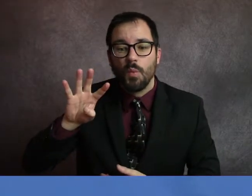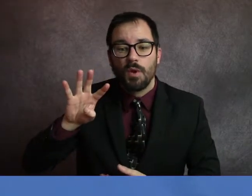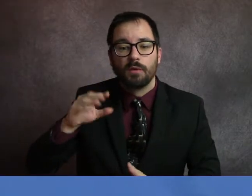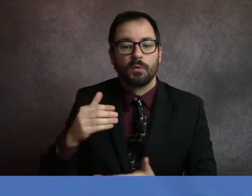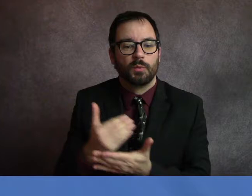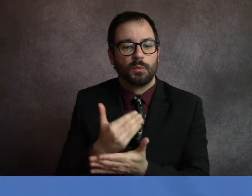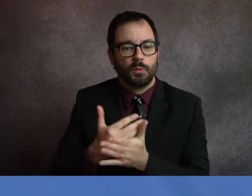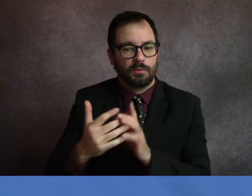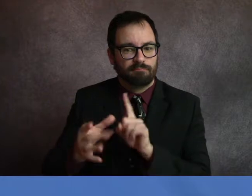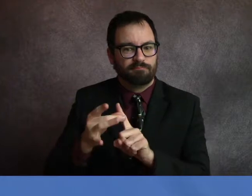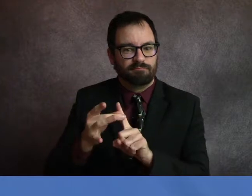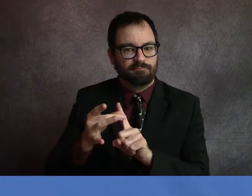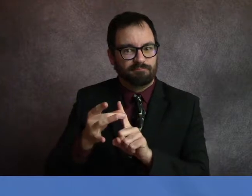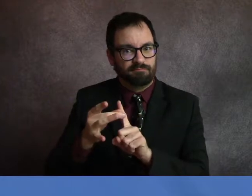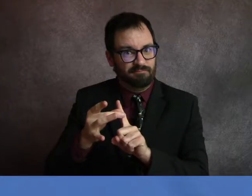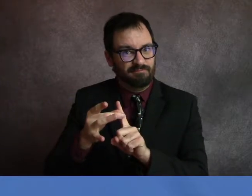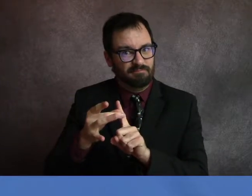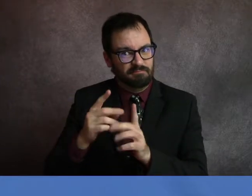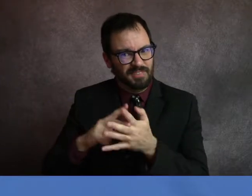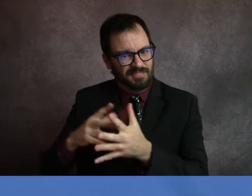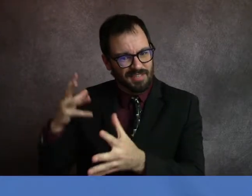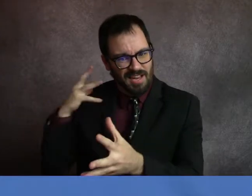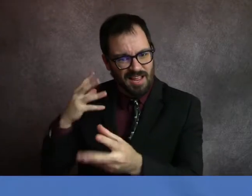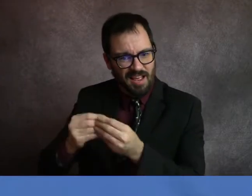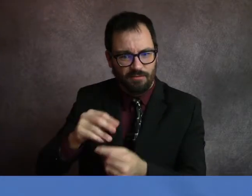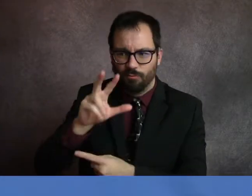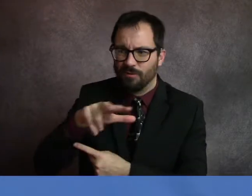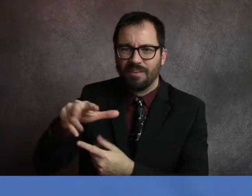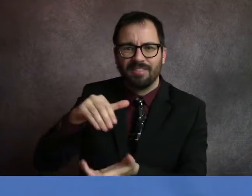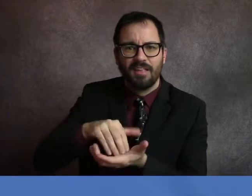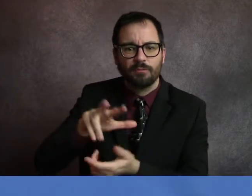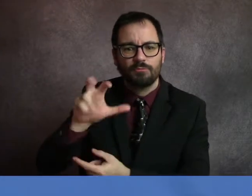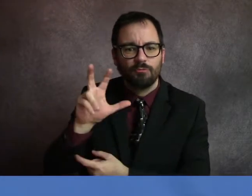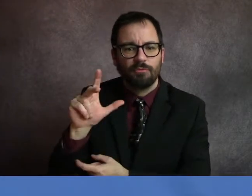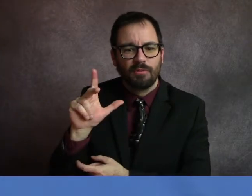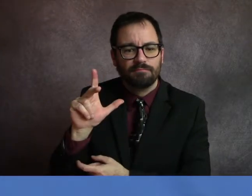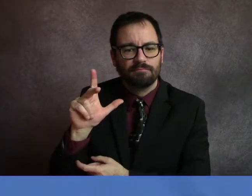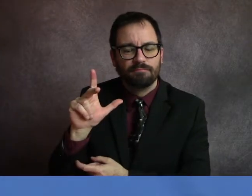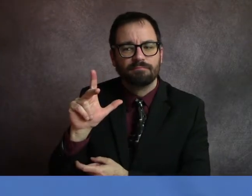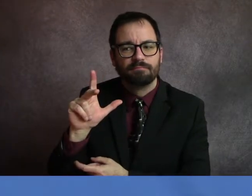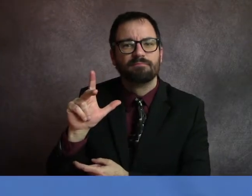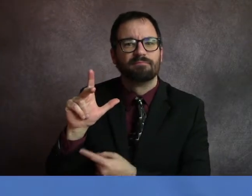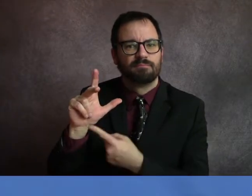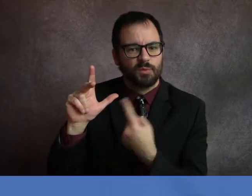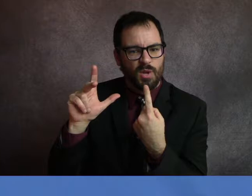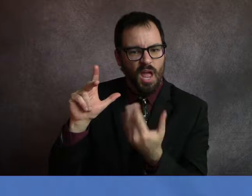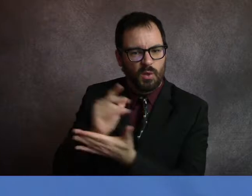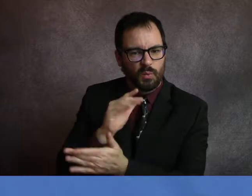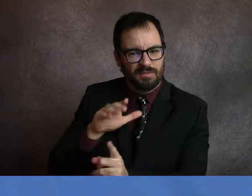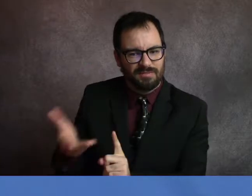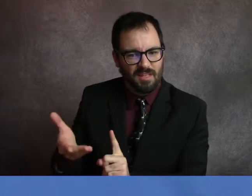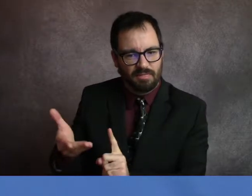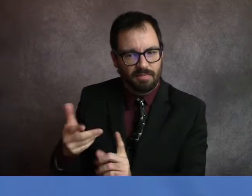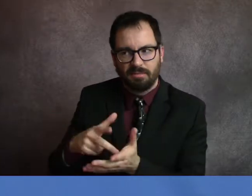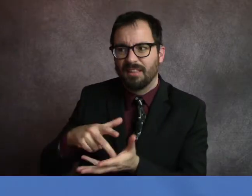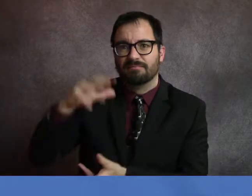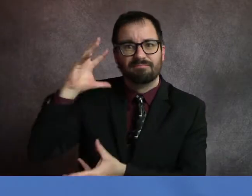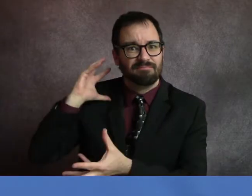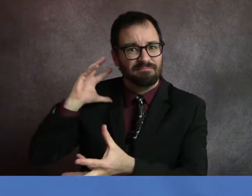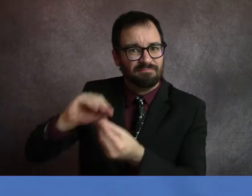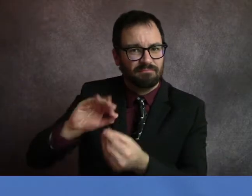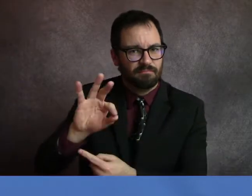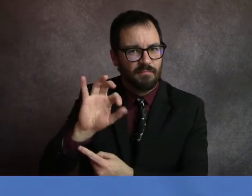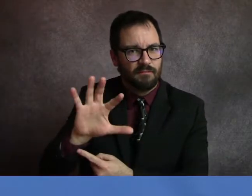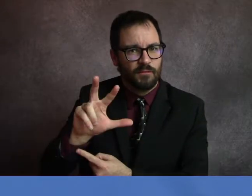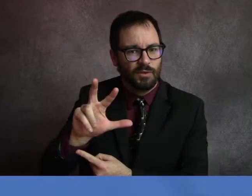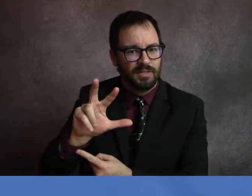33,323. We had 1 new death today, bringing our total to 953. And I just want, for the families that are sick